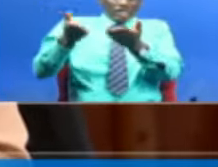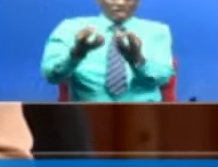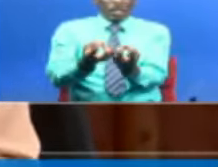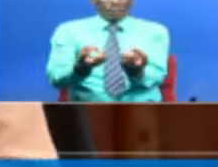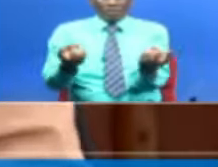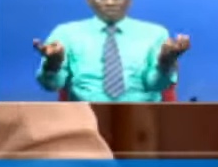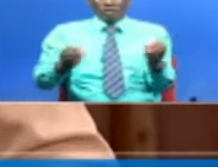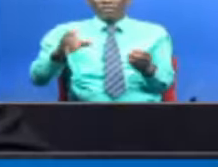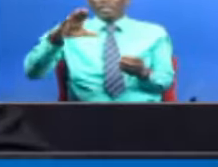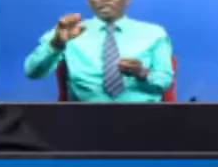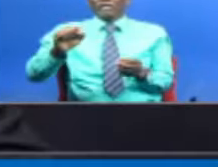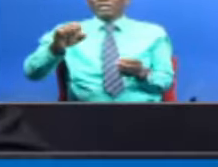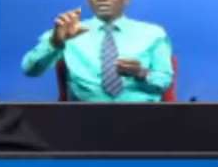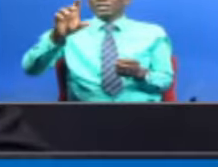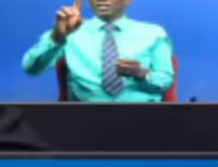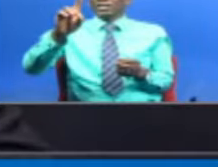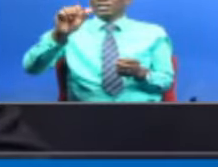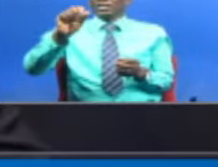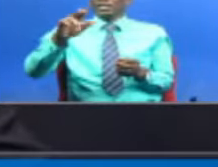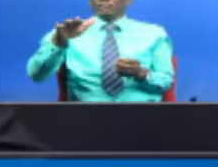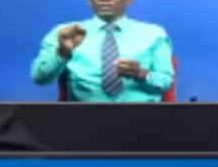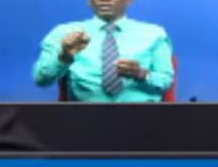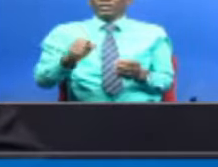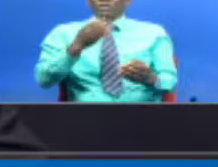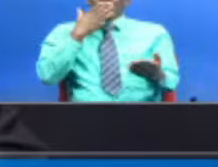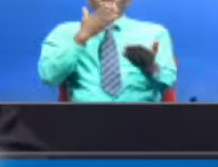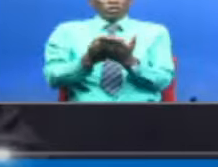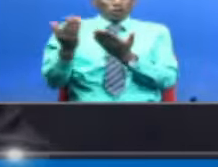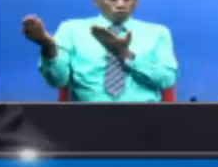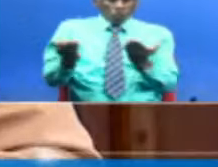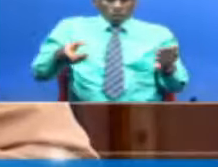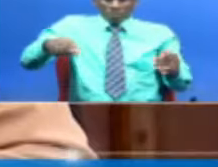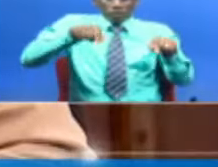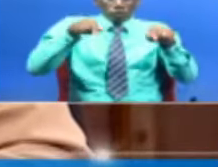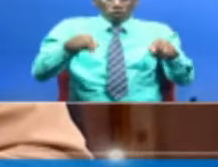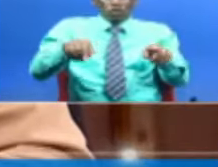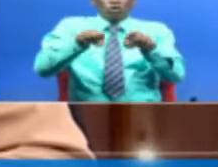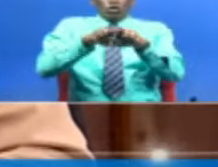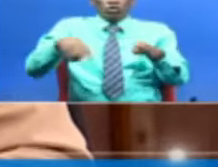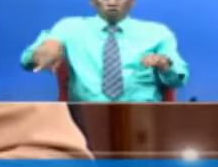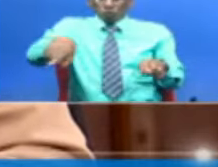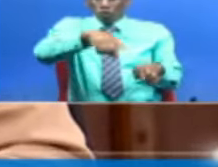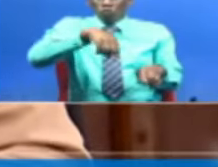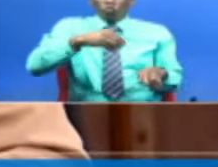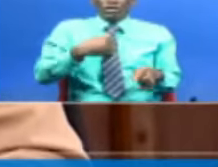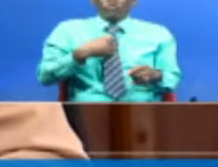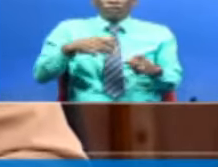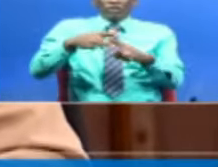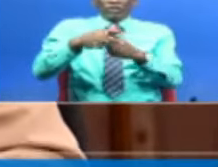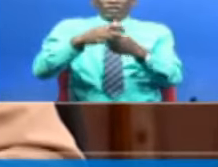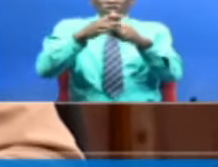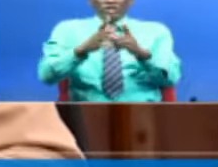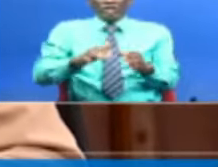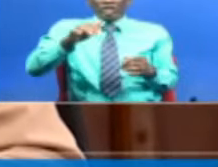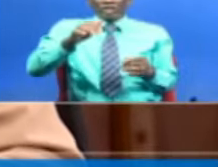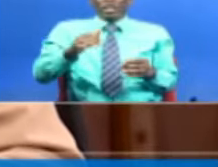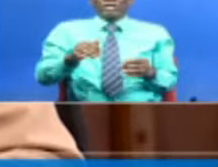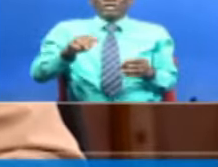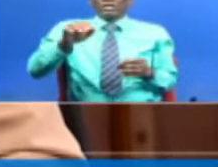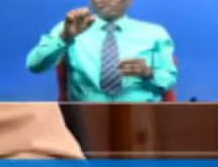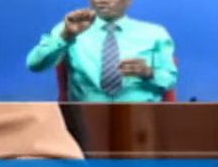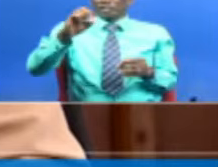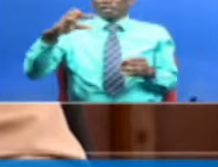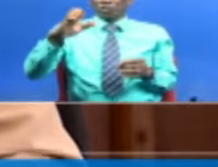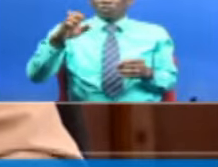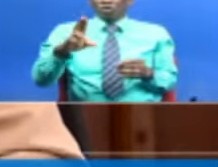CS Davis Chirchir. Thank you for inviting us today. We also have Engineer Joseph Siror, who is the CEO of